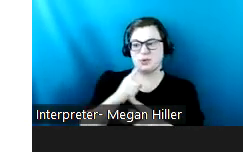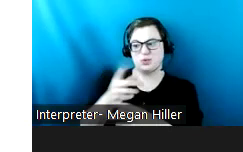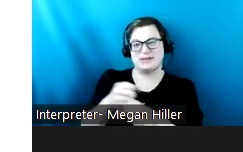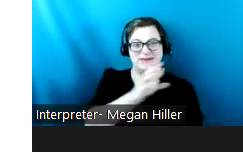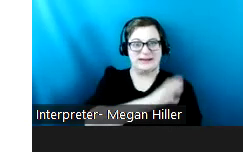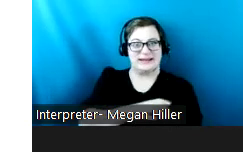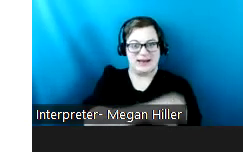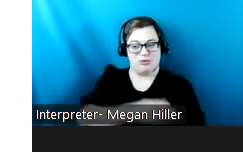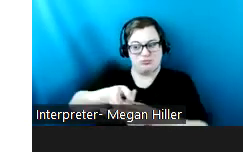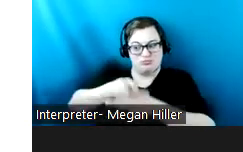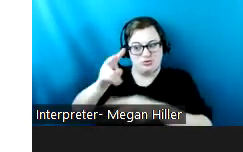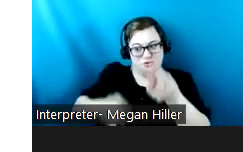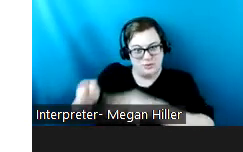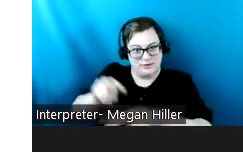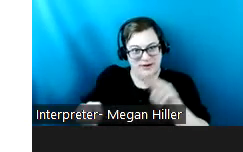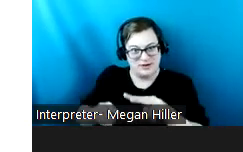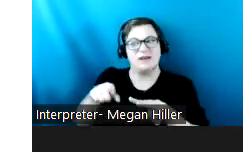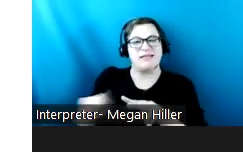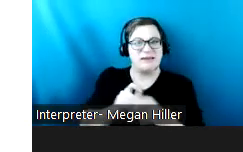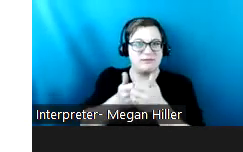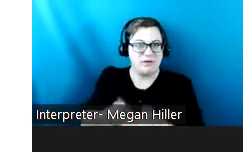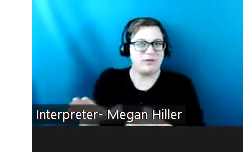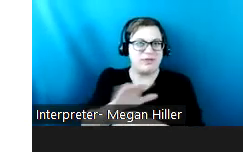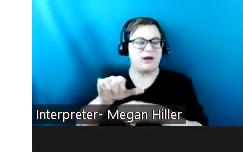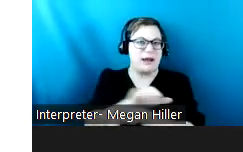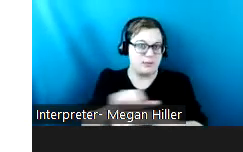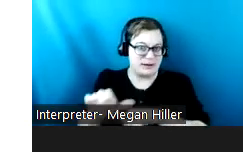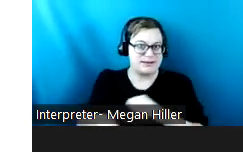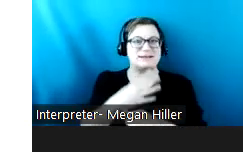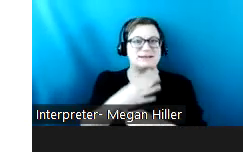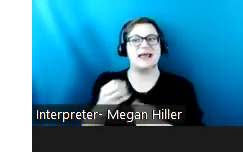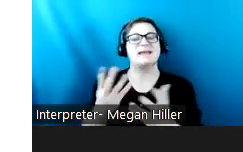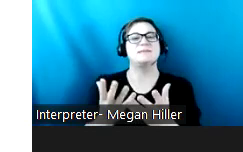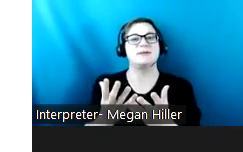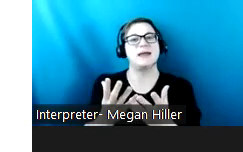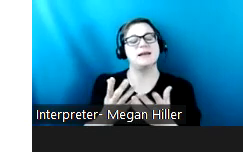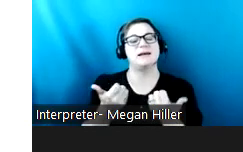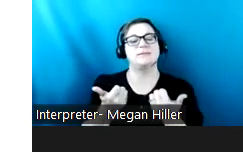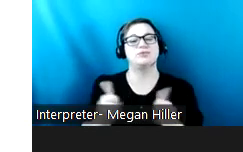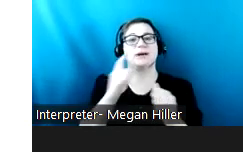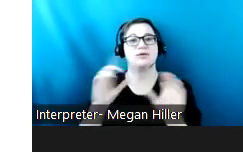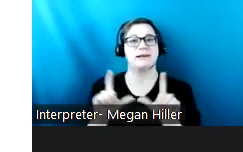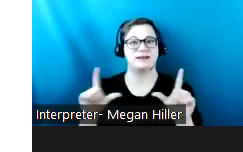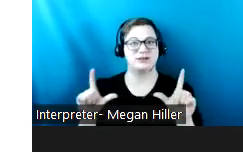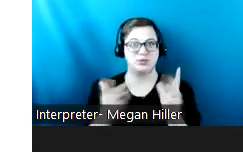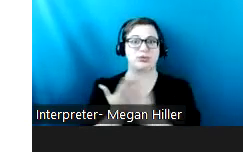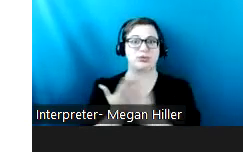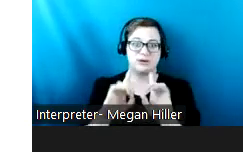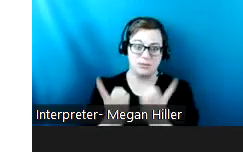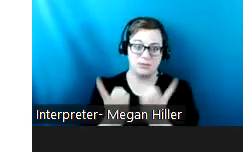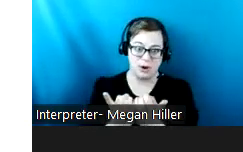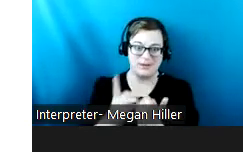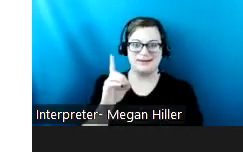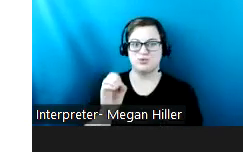supervision, acting within their scope of practice, and seeking licensure through the Department of Regulatory Agencies, or DORA.